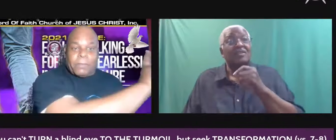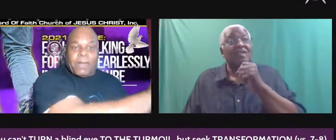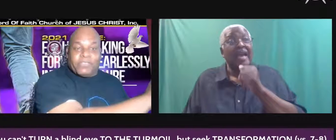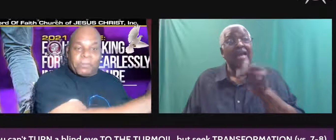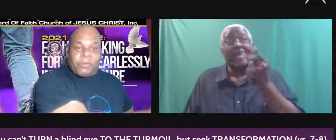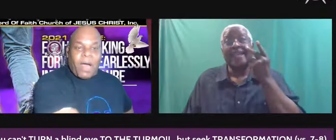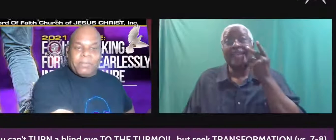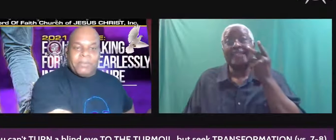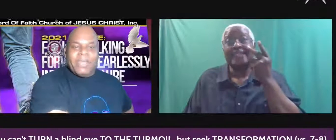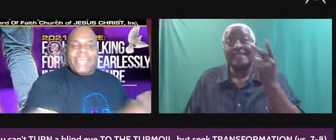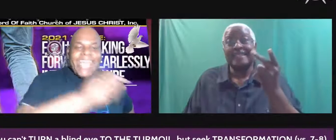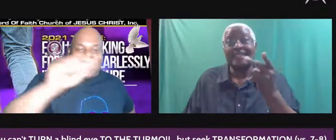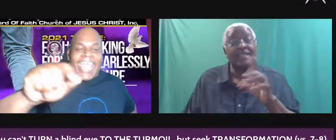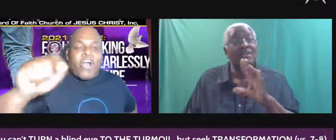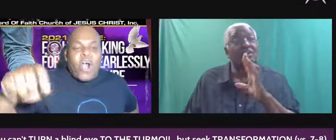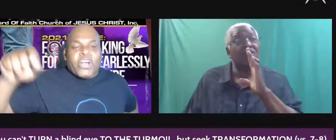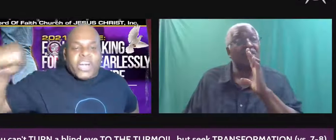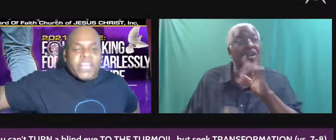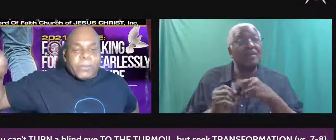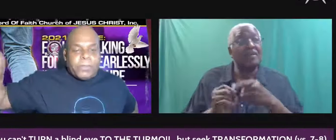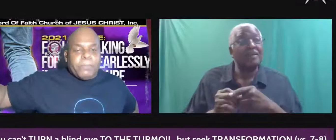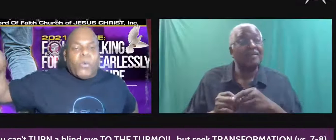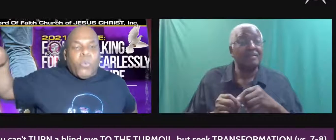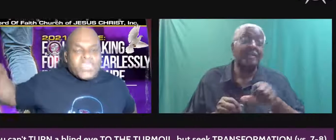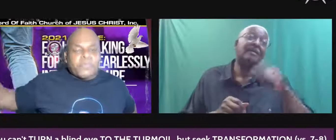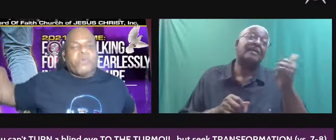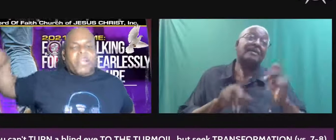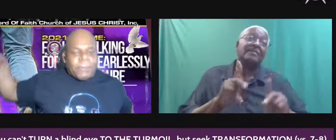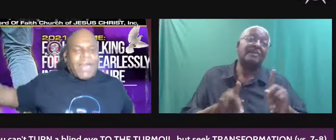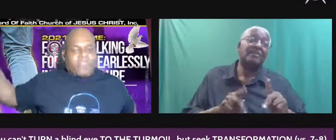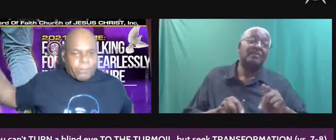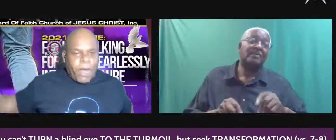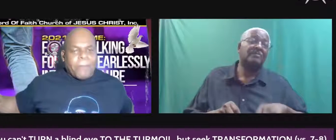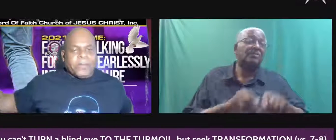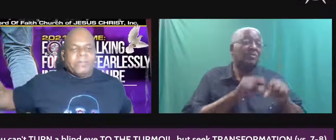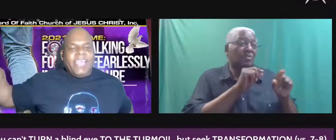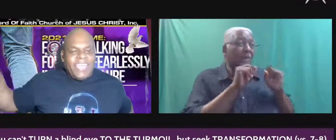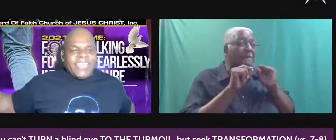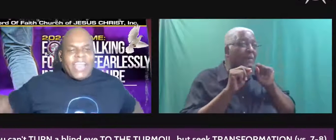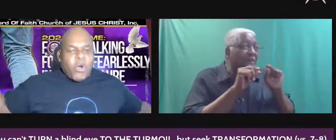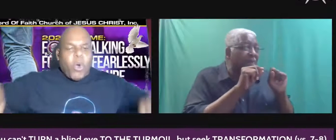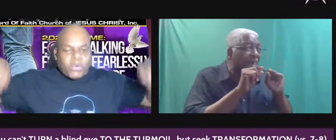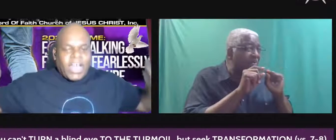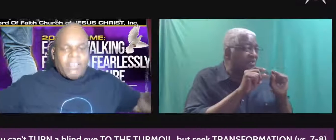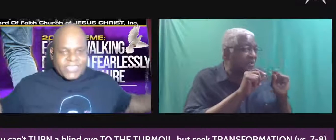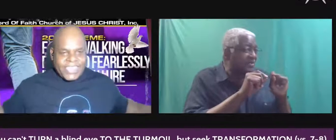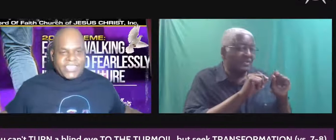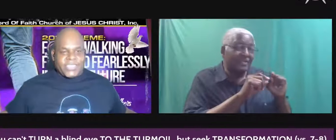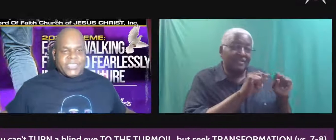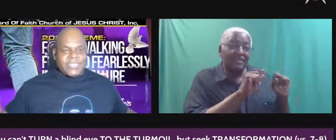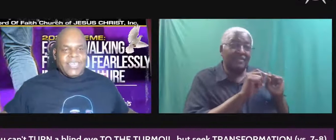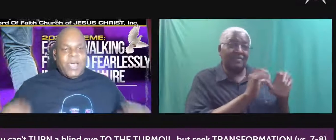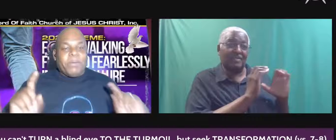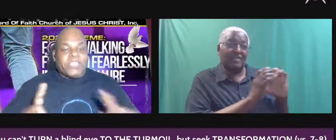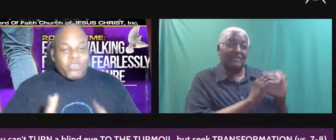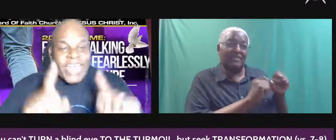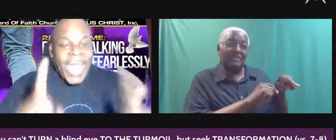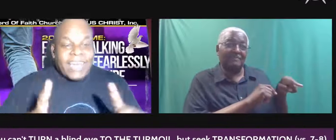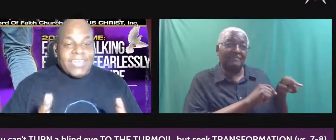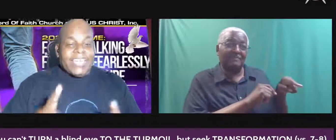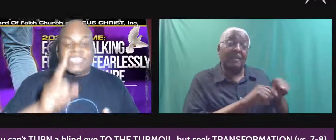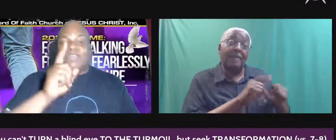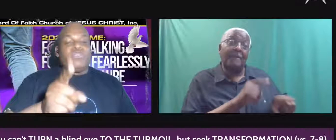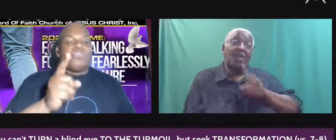saying something about the problem that there aren't other people whispering about the problem in their own conversations. But